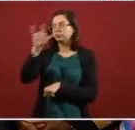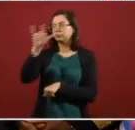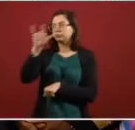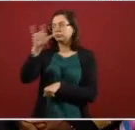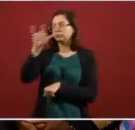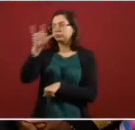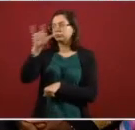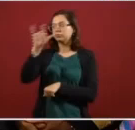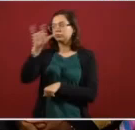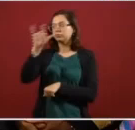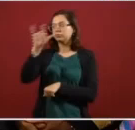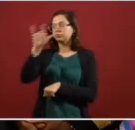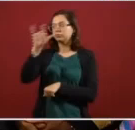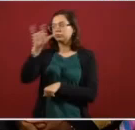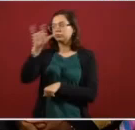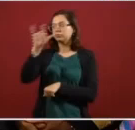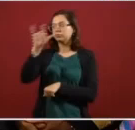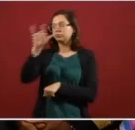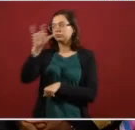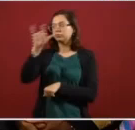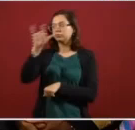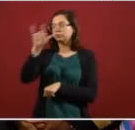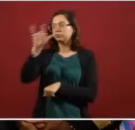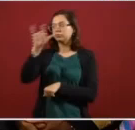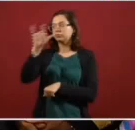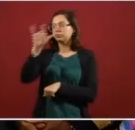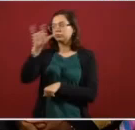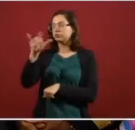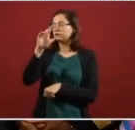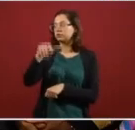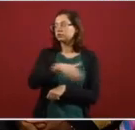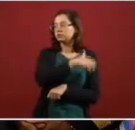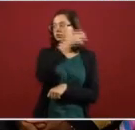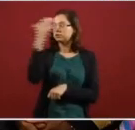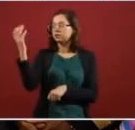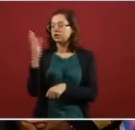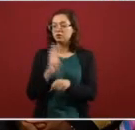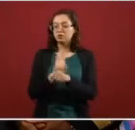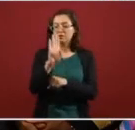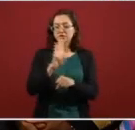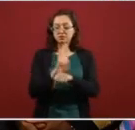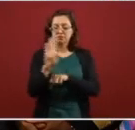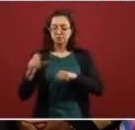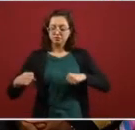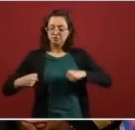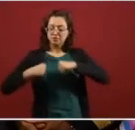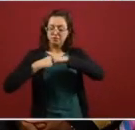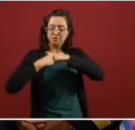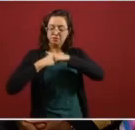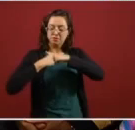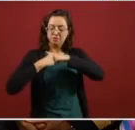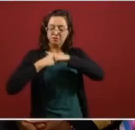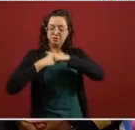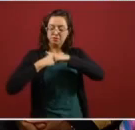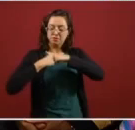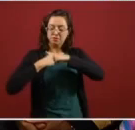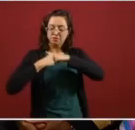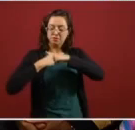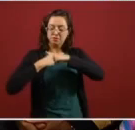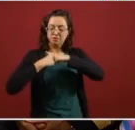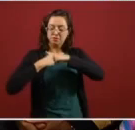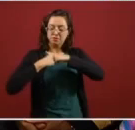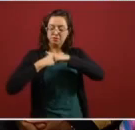the permission to go from the area of Brazil. En la línea fronteriza entre Bolivia y Brasil.